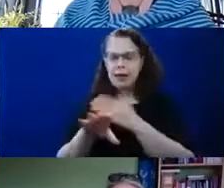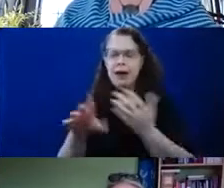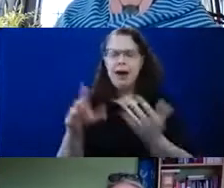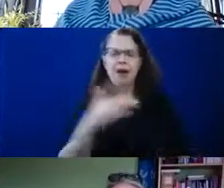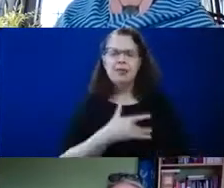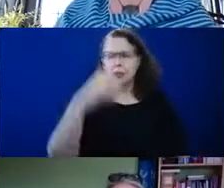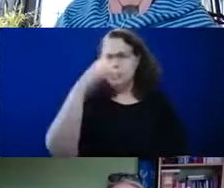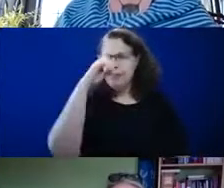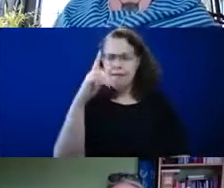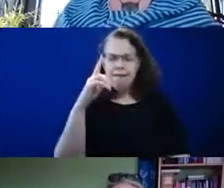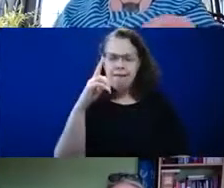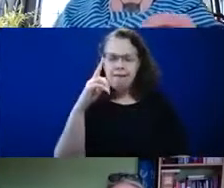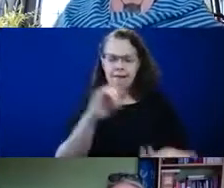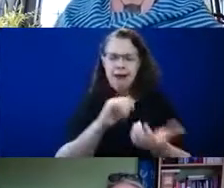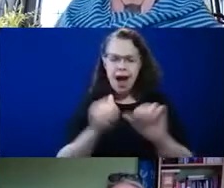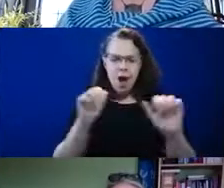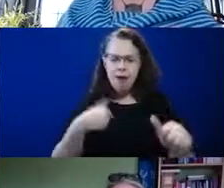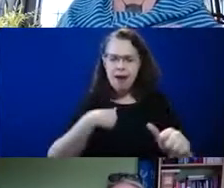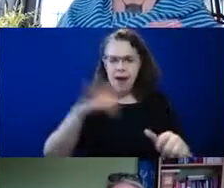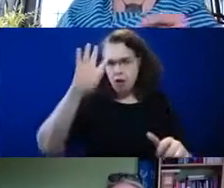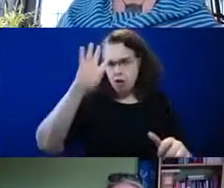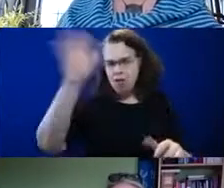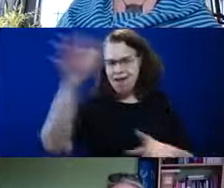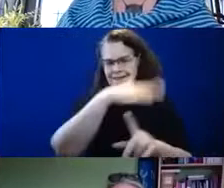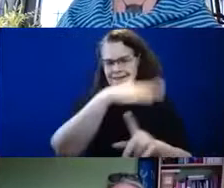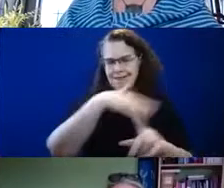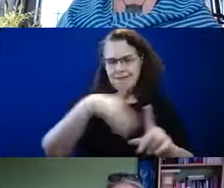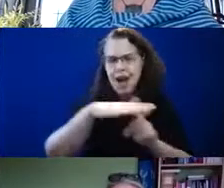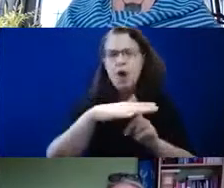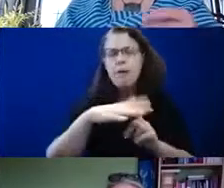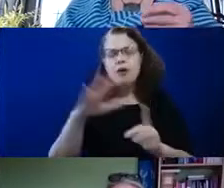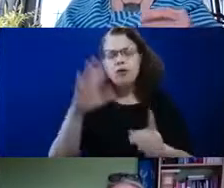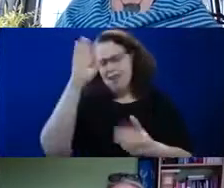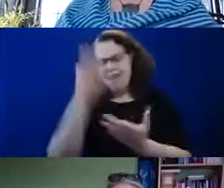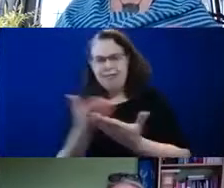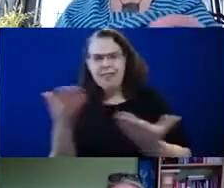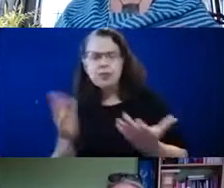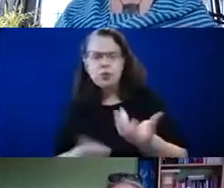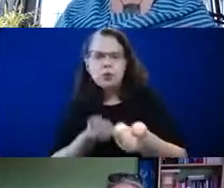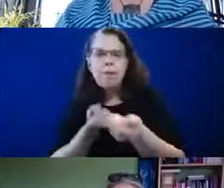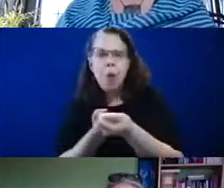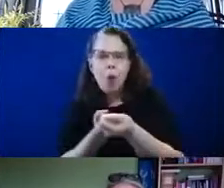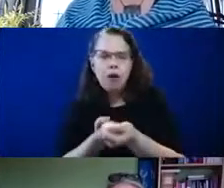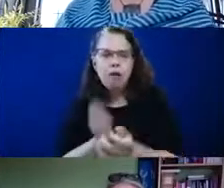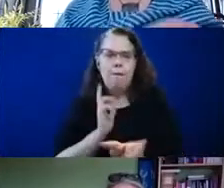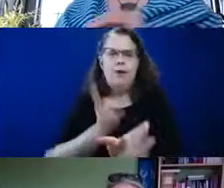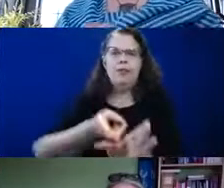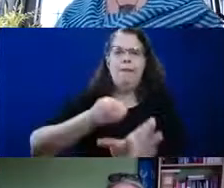I create an environment, create materials that support